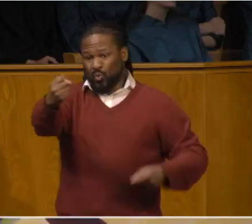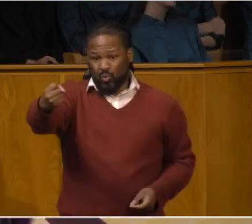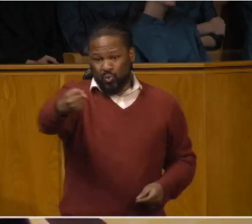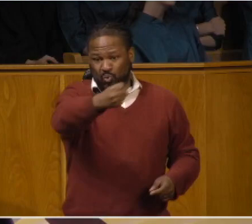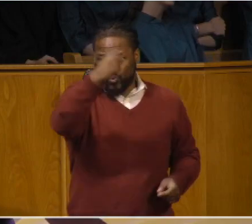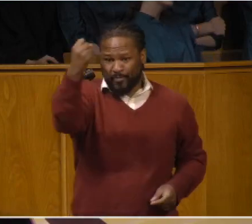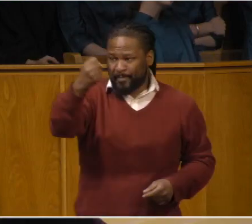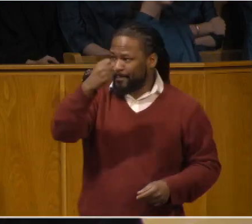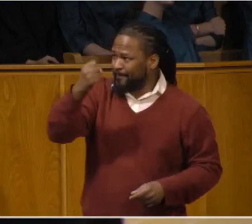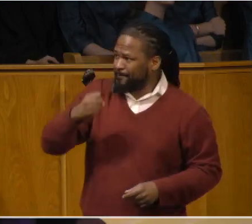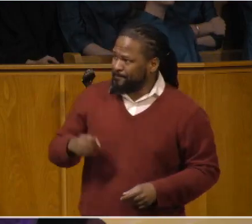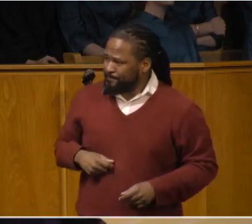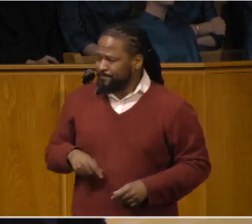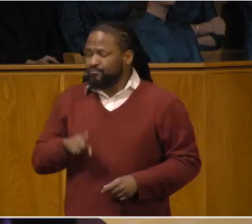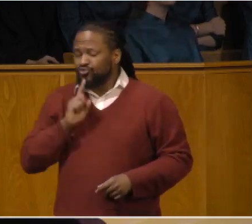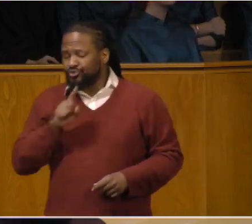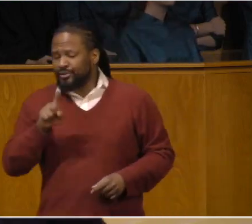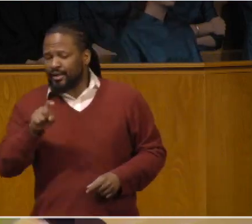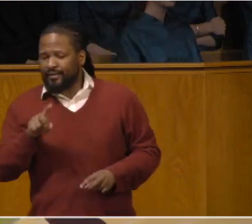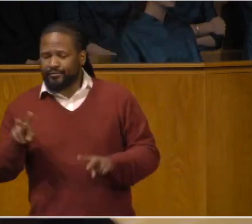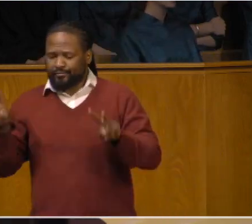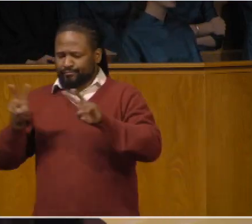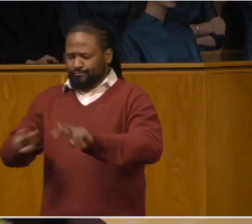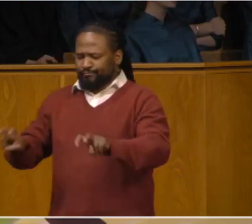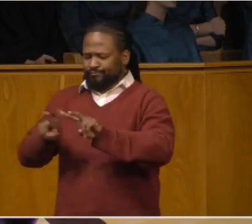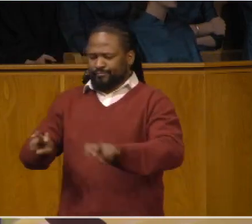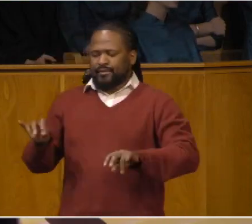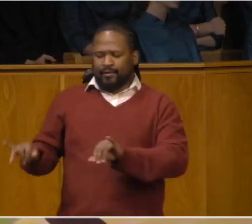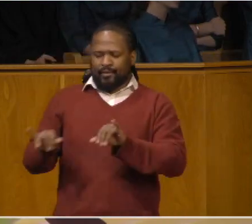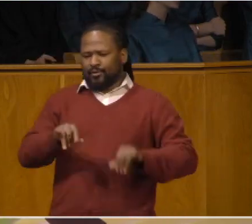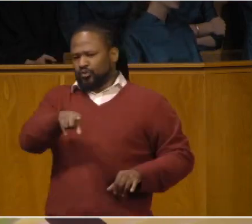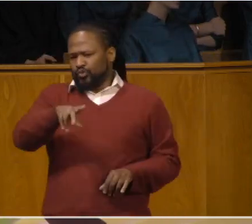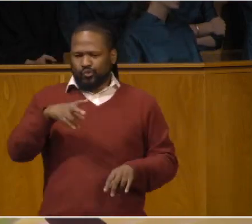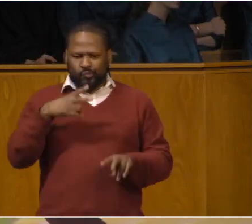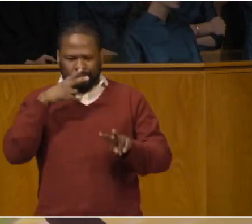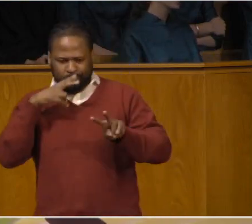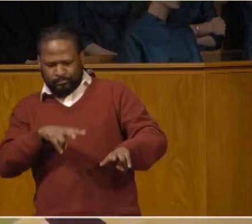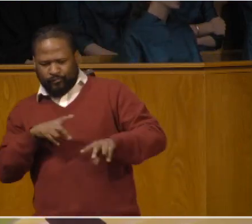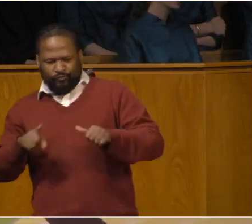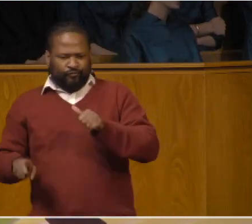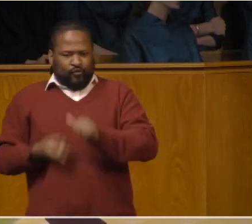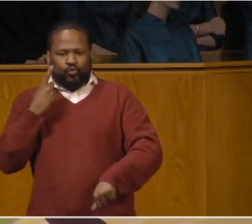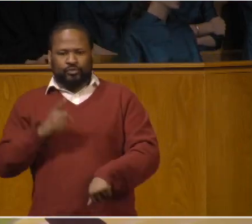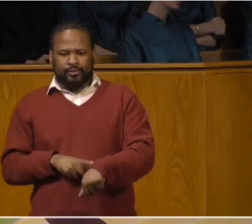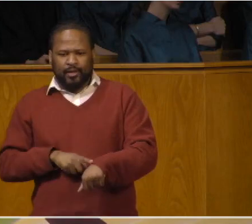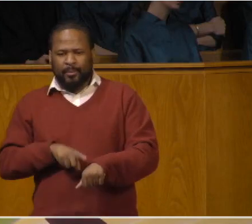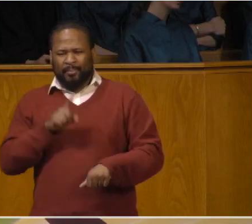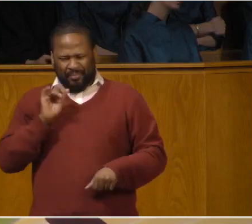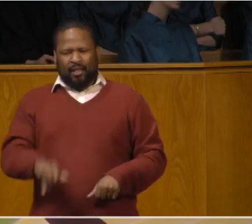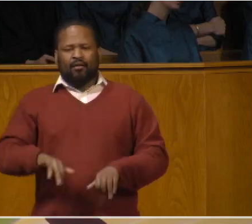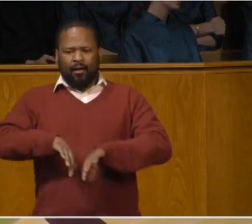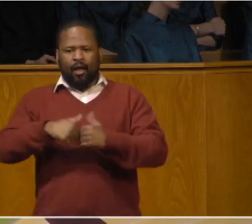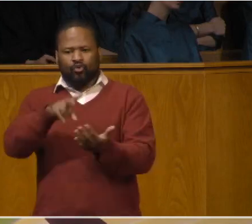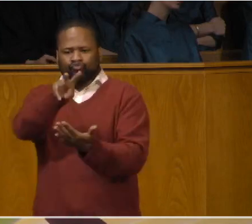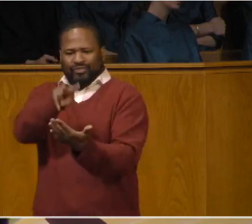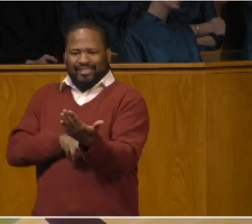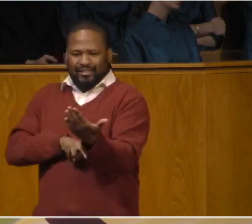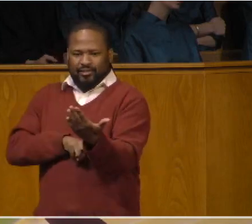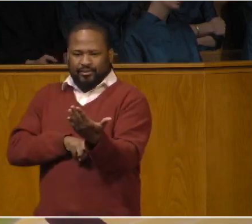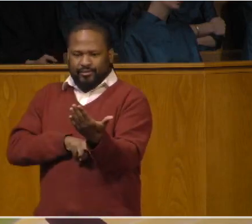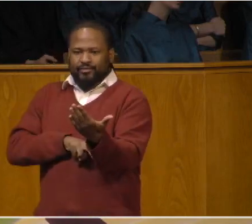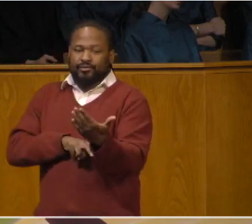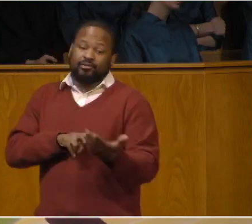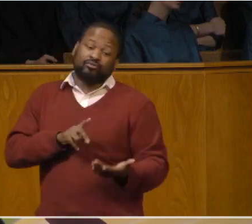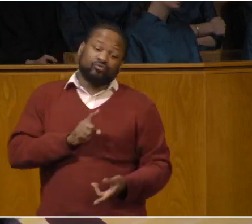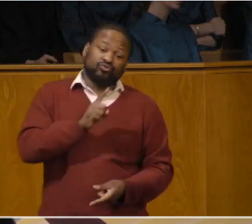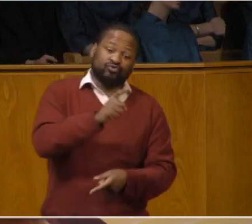Because sometimes you have to read the text as if you were witnessing this action for the first time, for the right time at